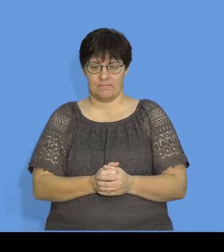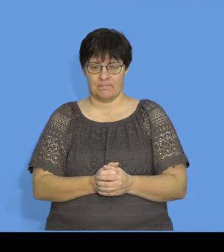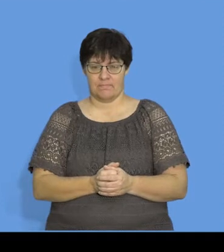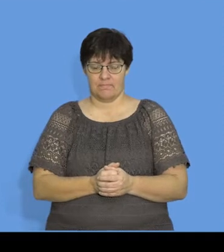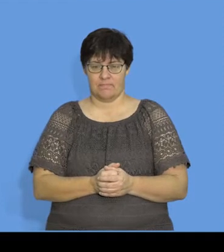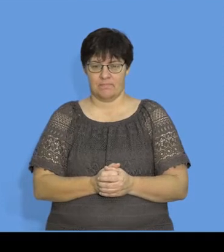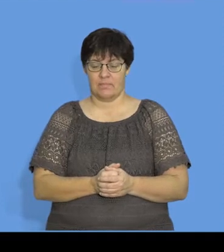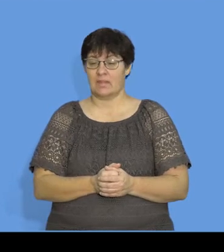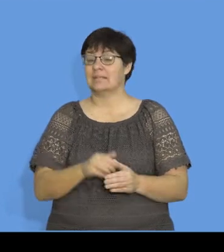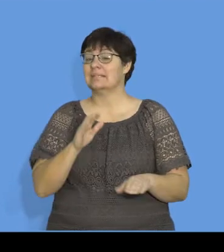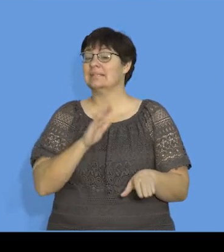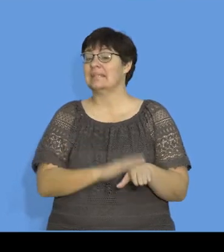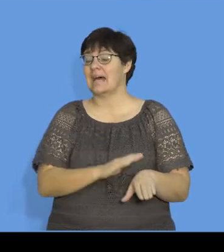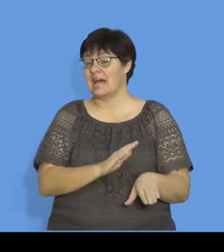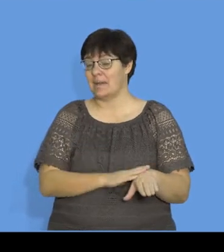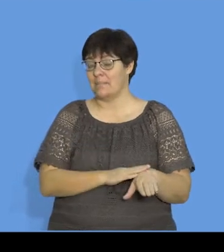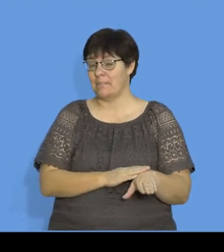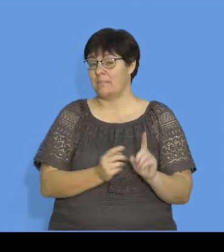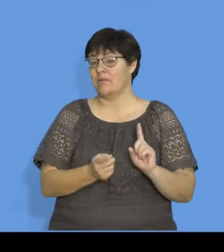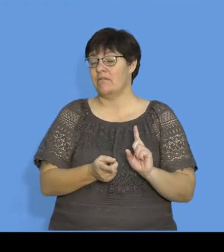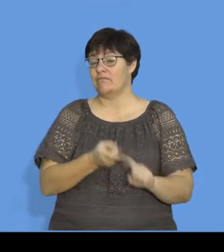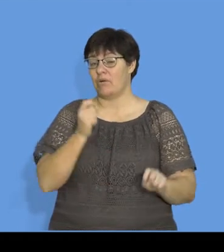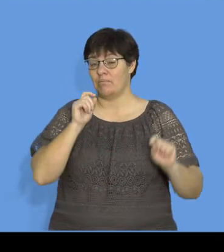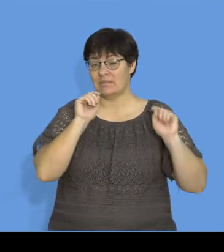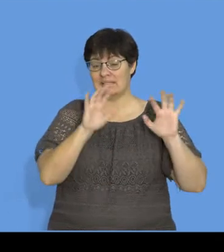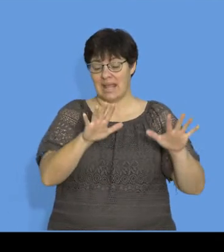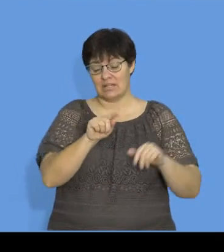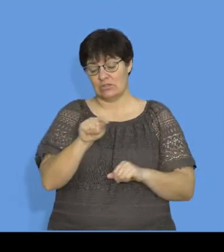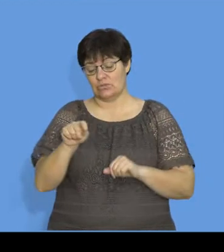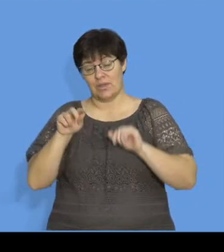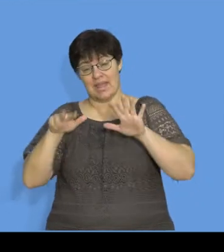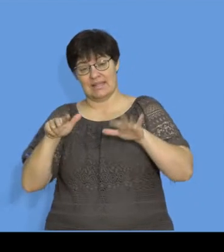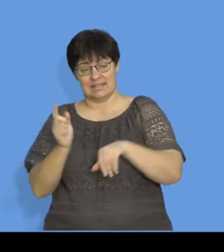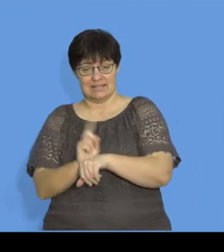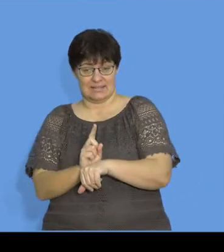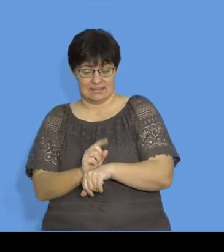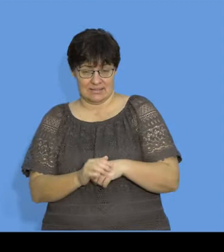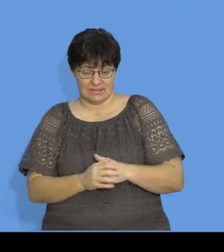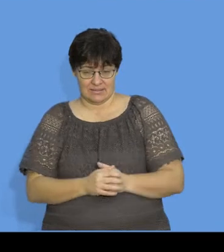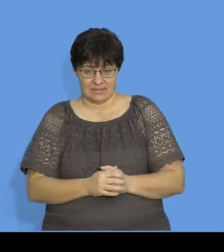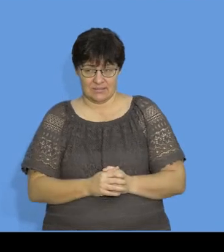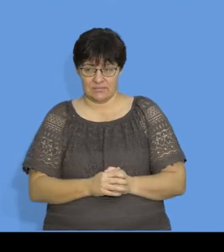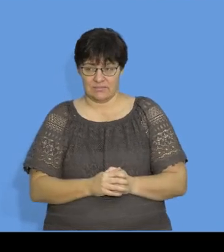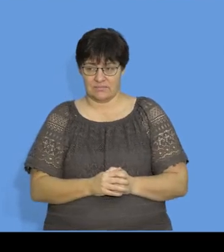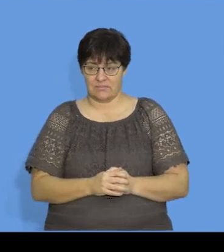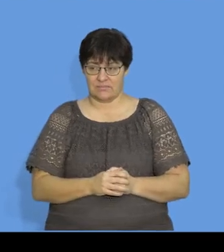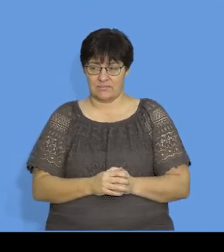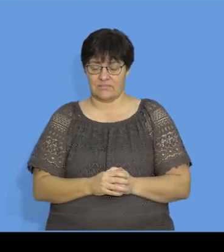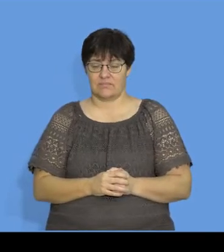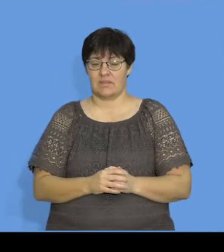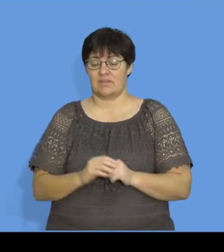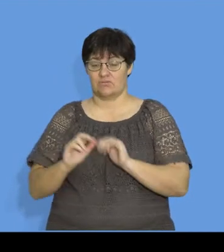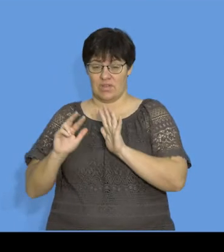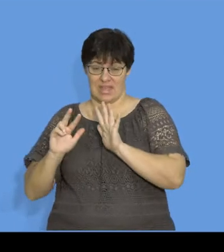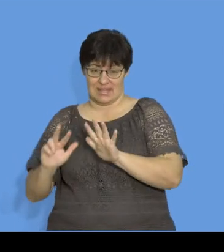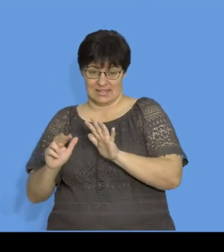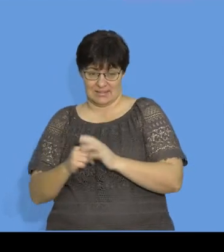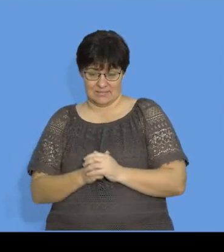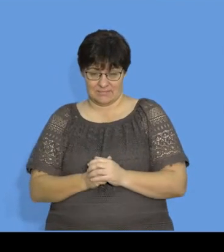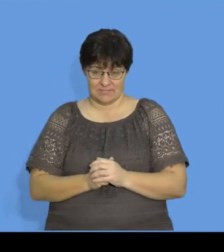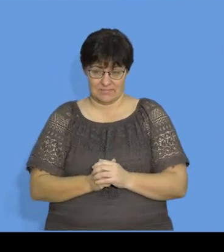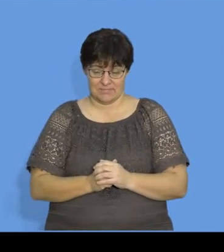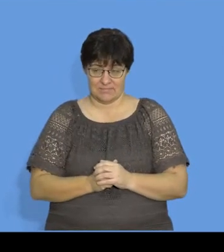And the time, it's from 10 to 18 seconds. So that's